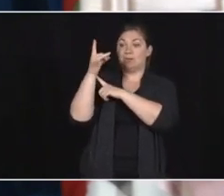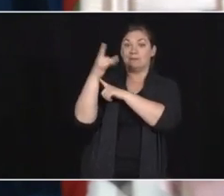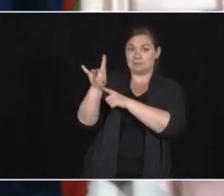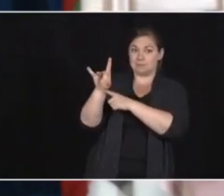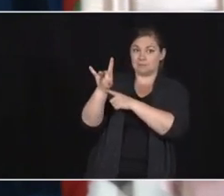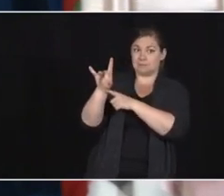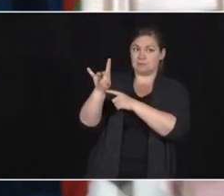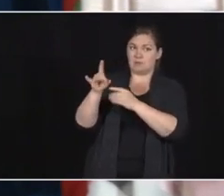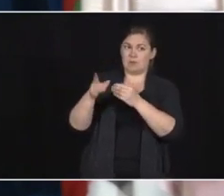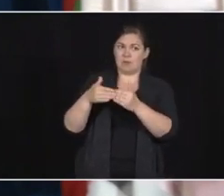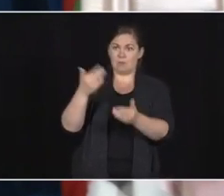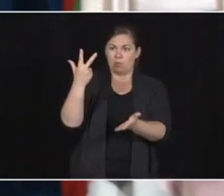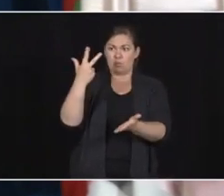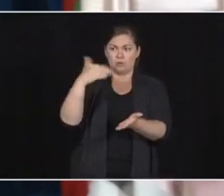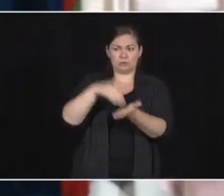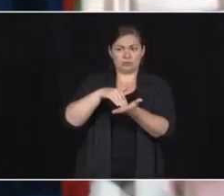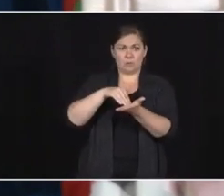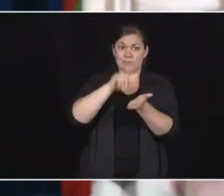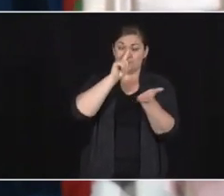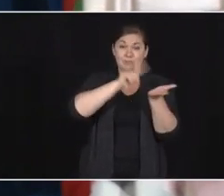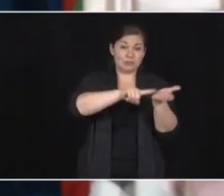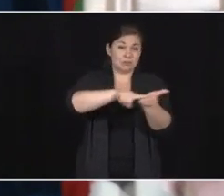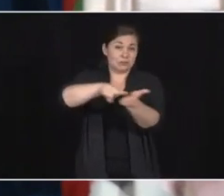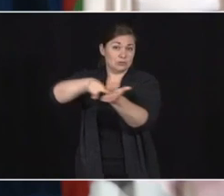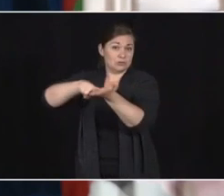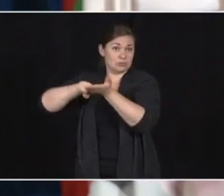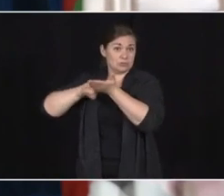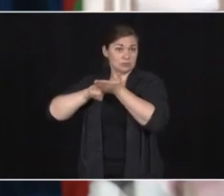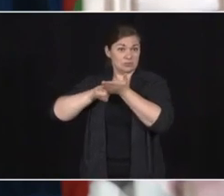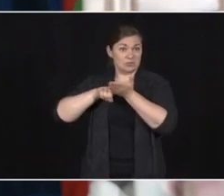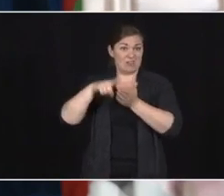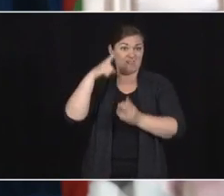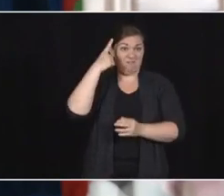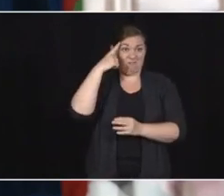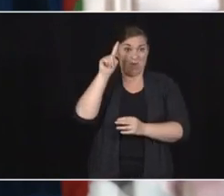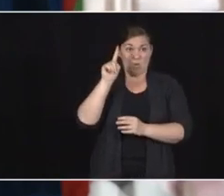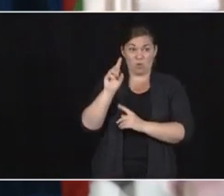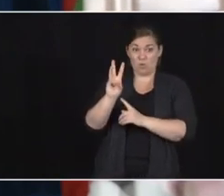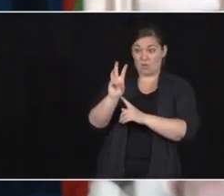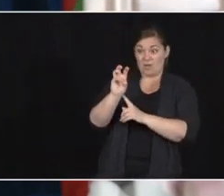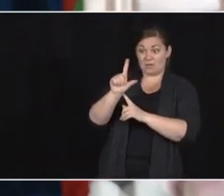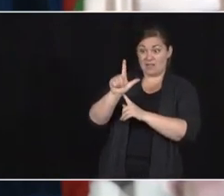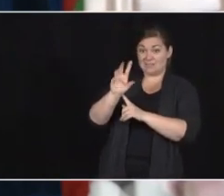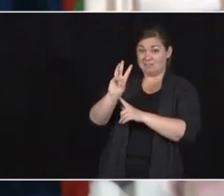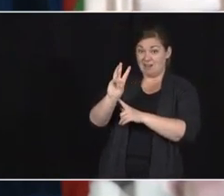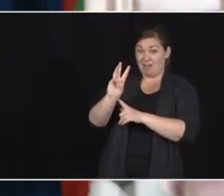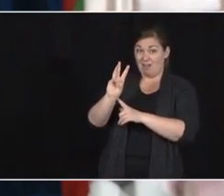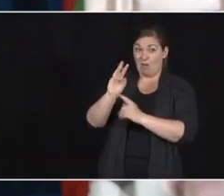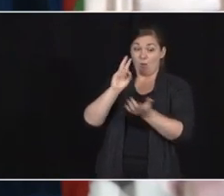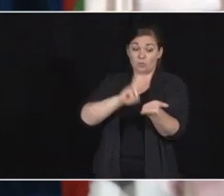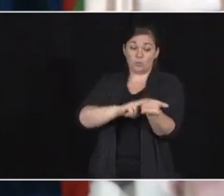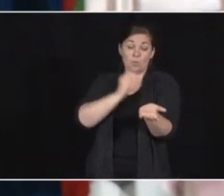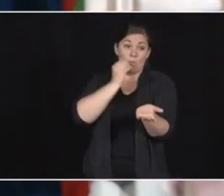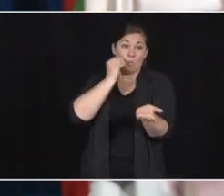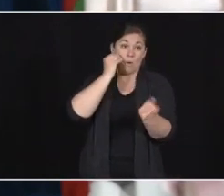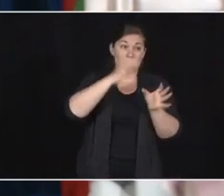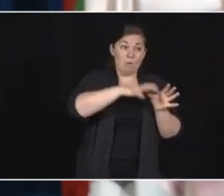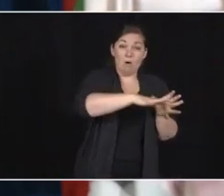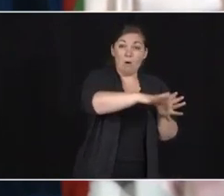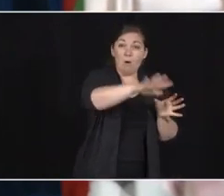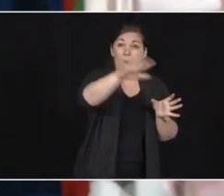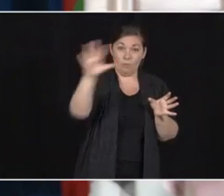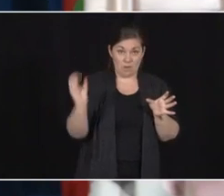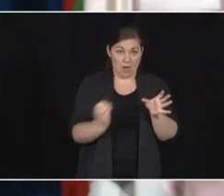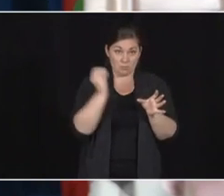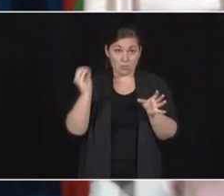3,000 inspections done on all our 626 long-term care homes, including, in addition to